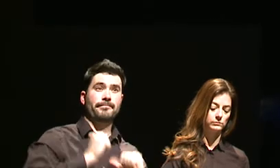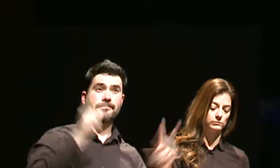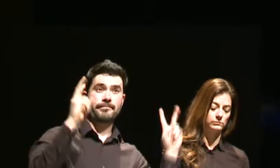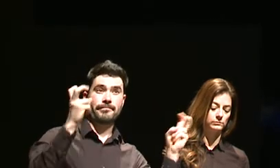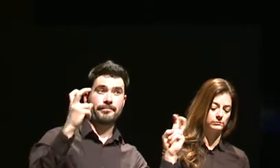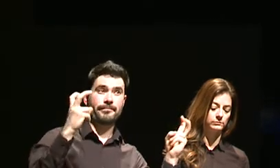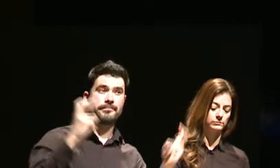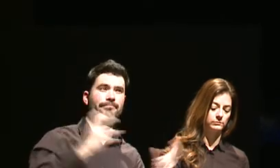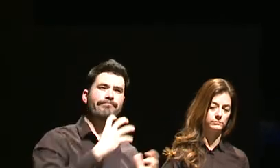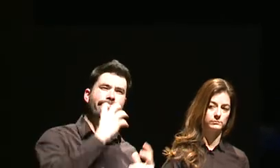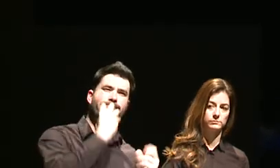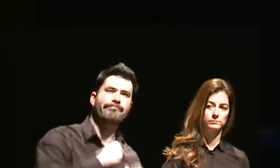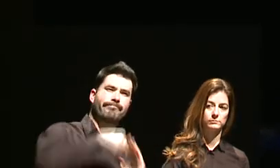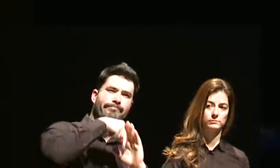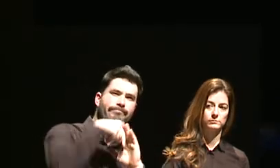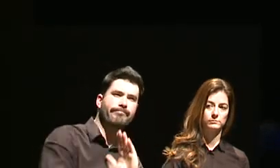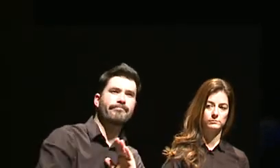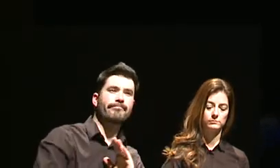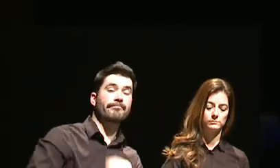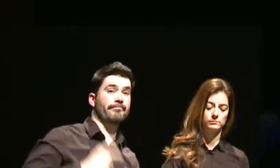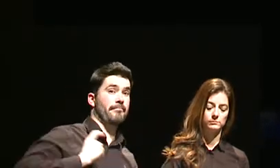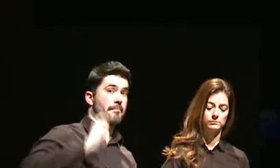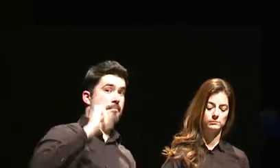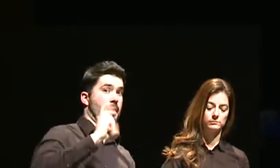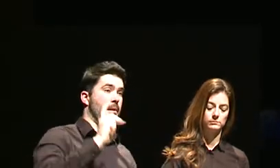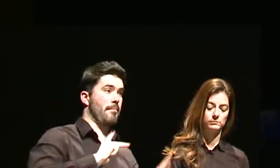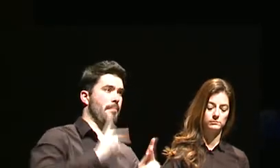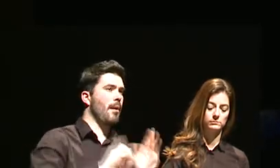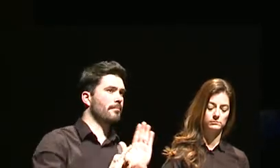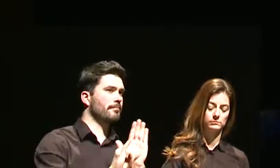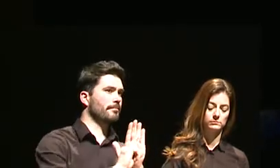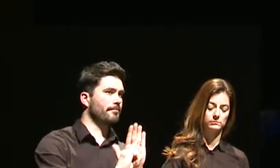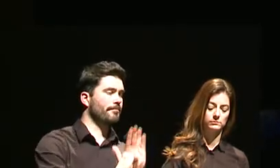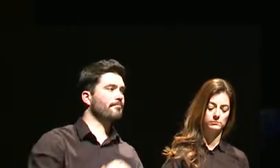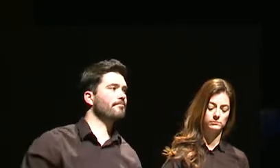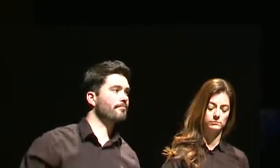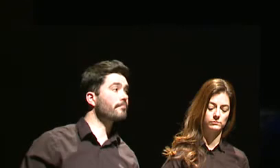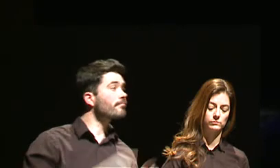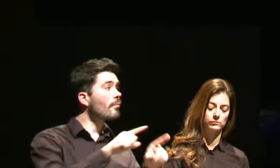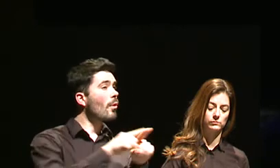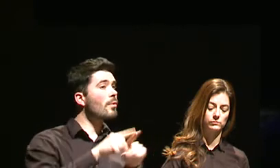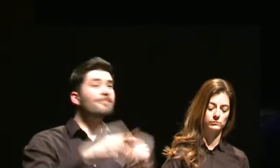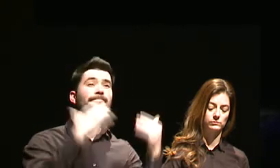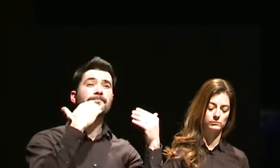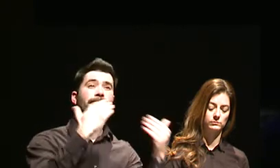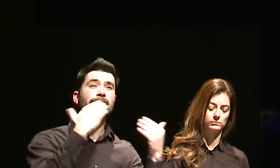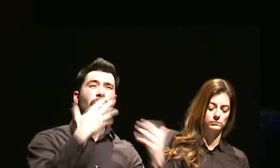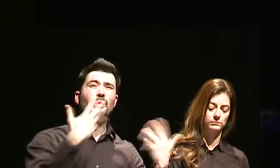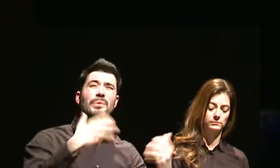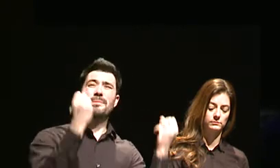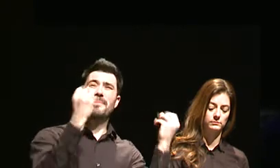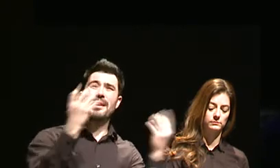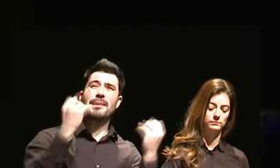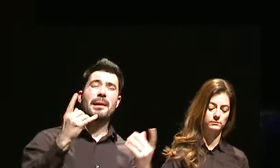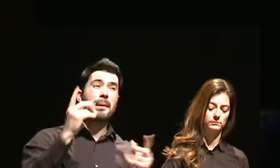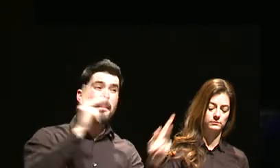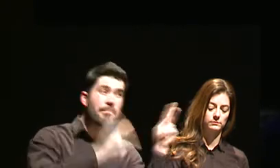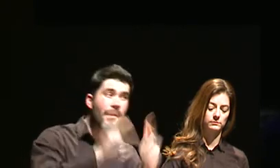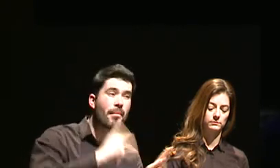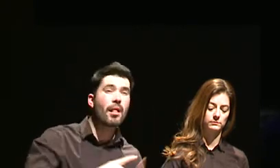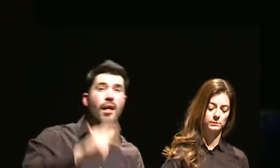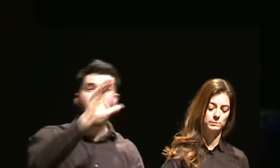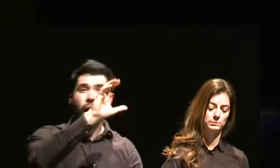Sacred, Voices of Muslim Identity. We would also like to thank the many other individuals, corporations,